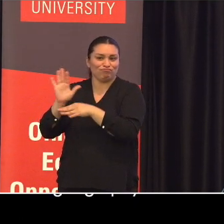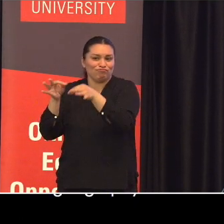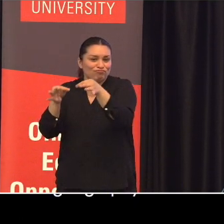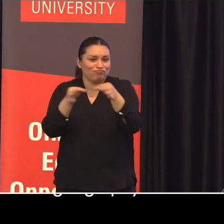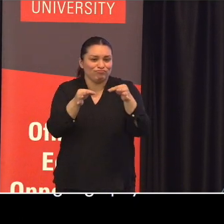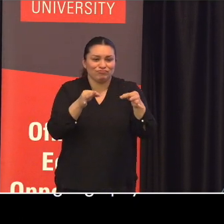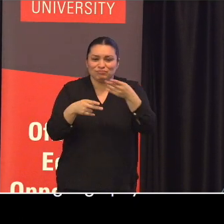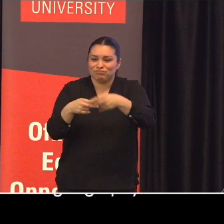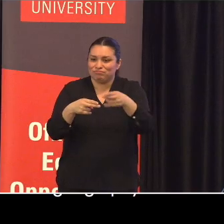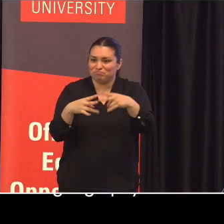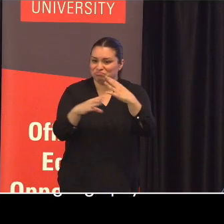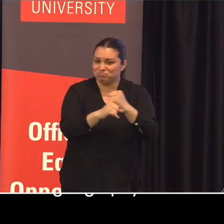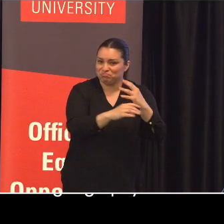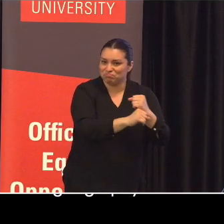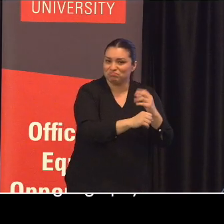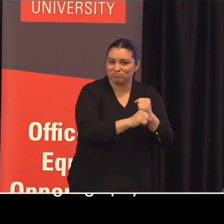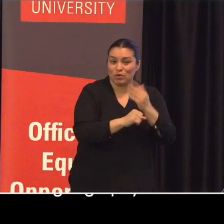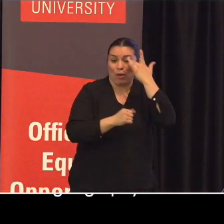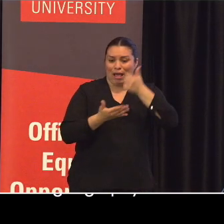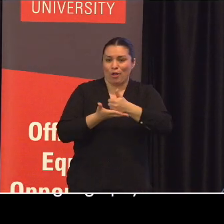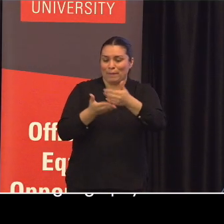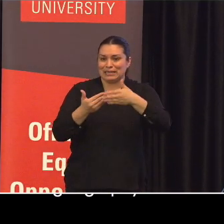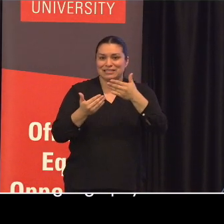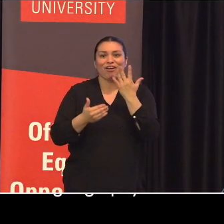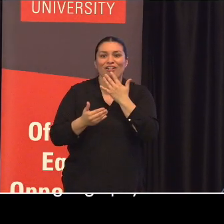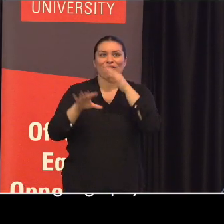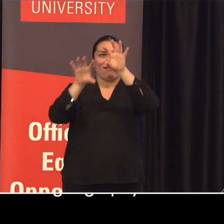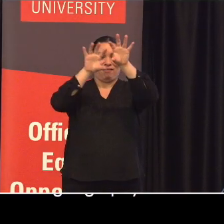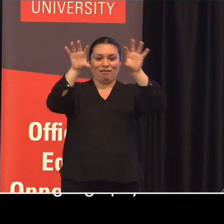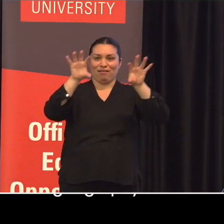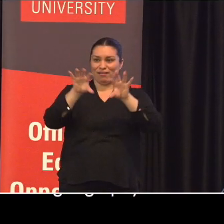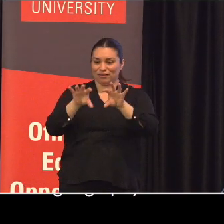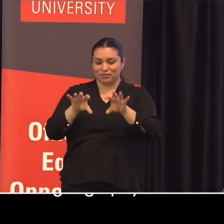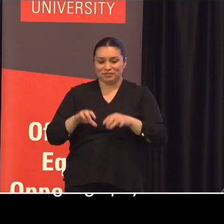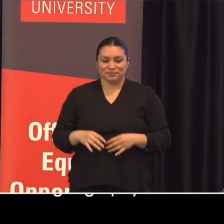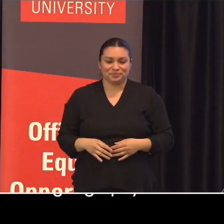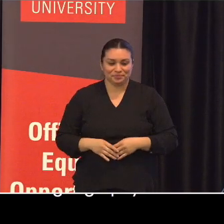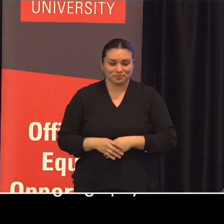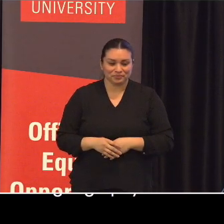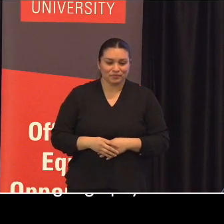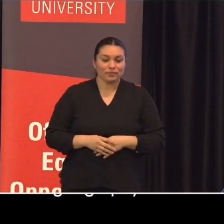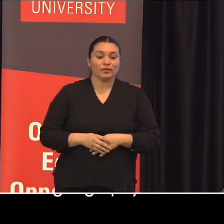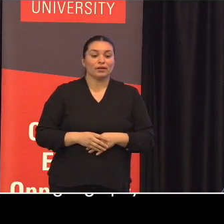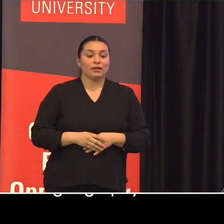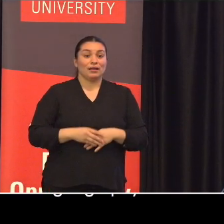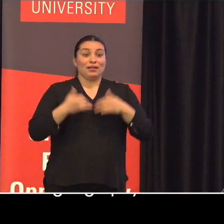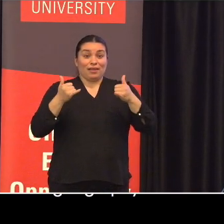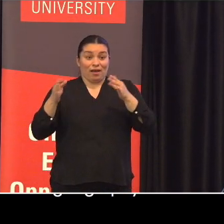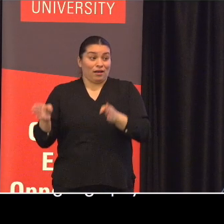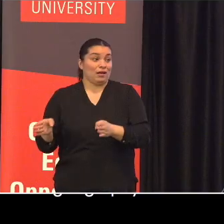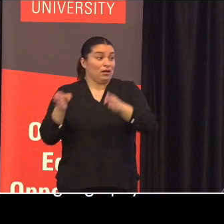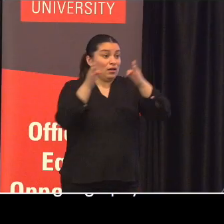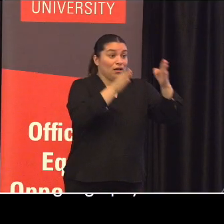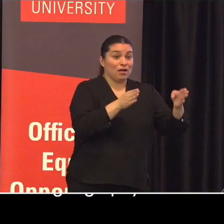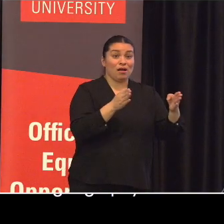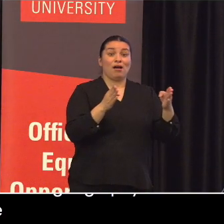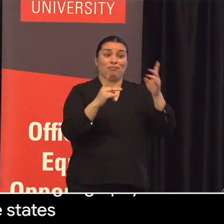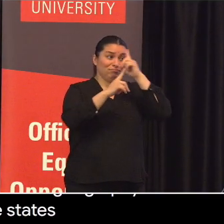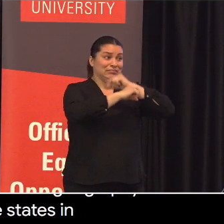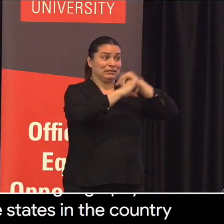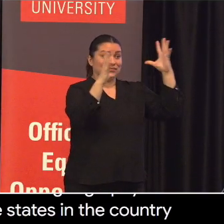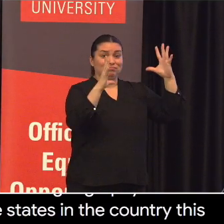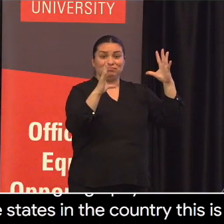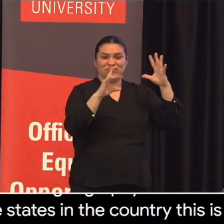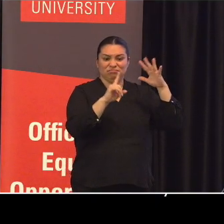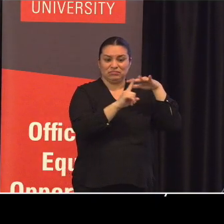on that context, the color of the states is no longer relevant, right? What's relevant is the location of the states in the country.